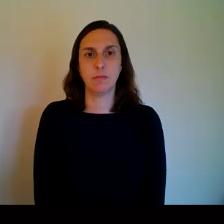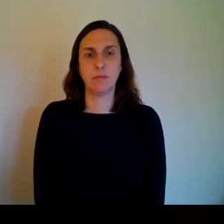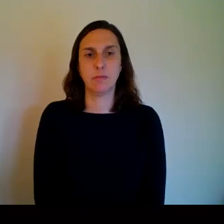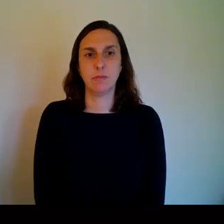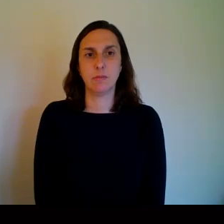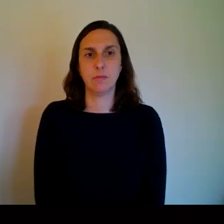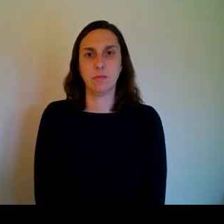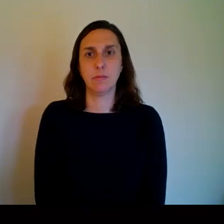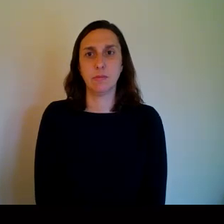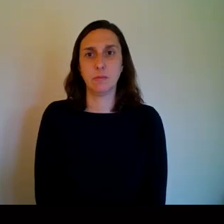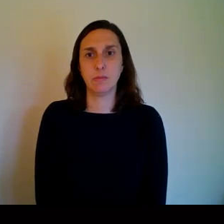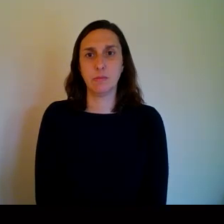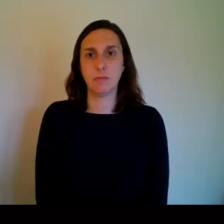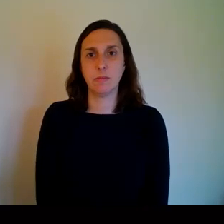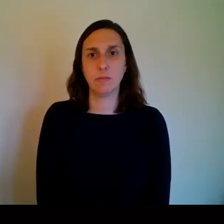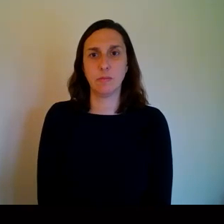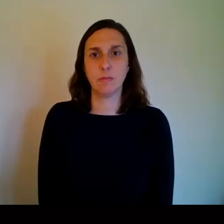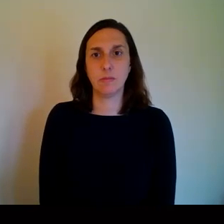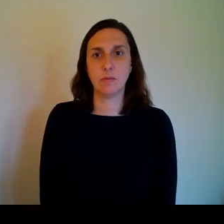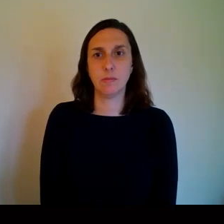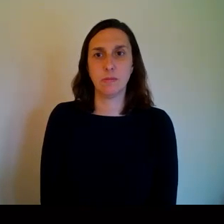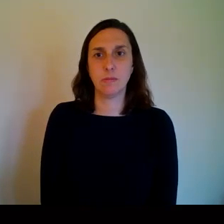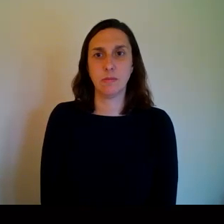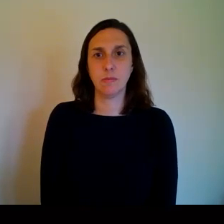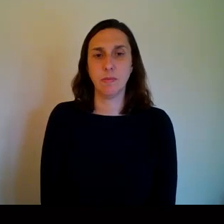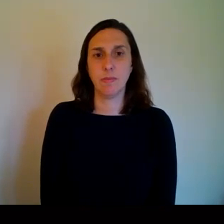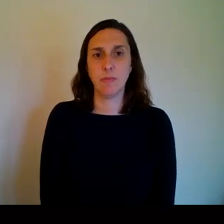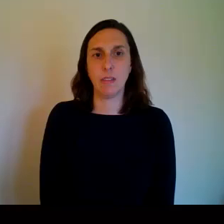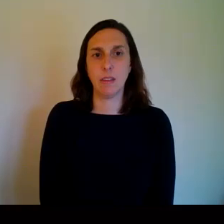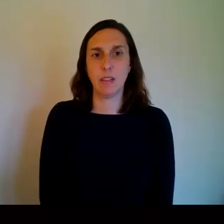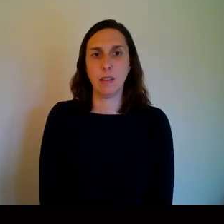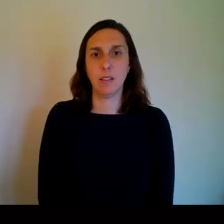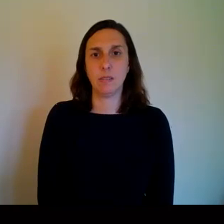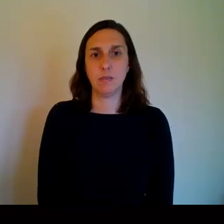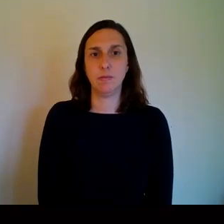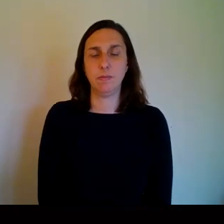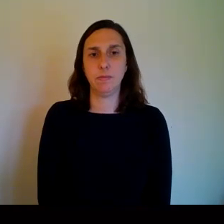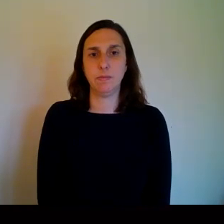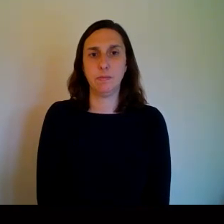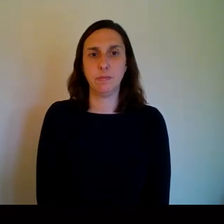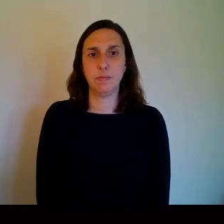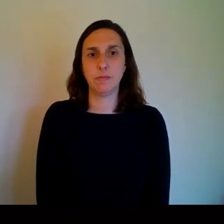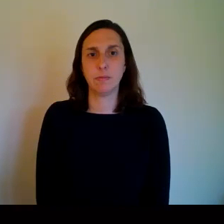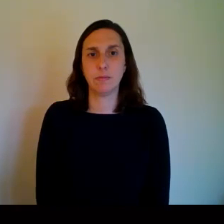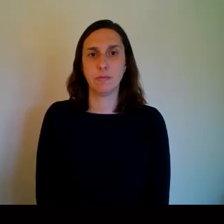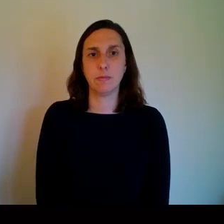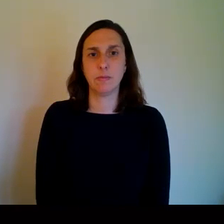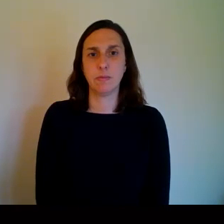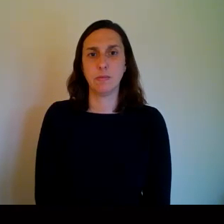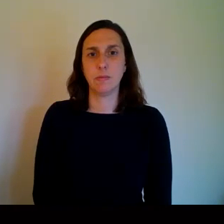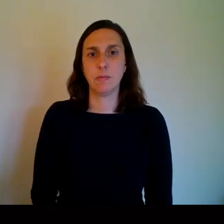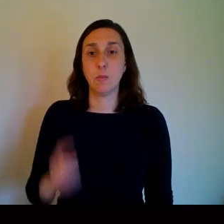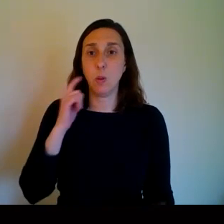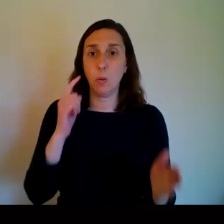Notice, with addition, because of how terms come together, this gives